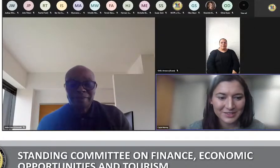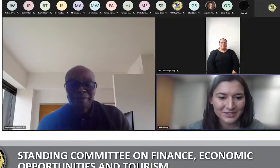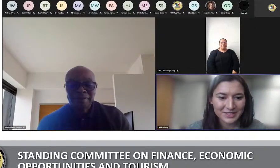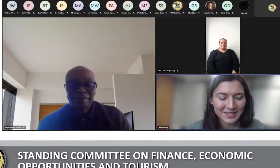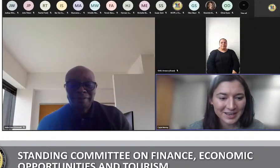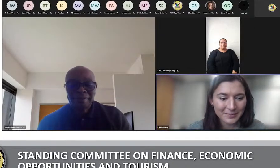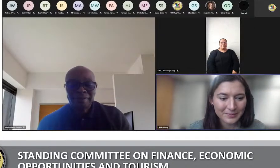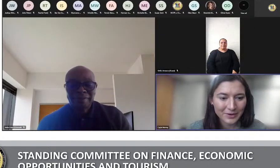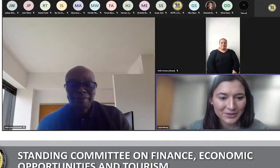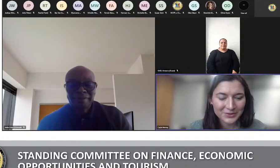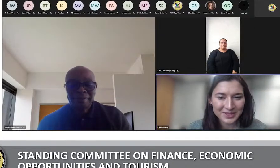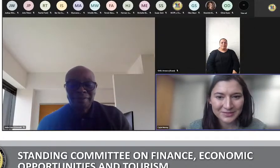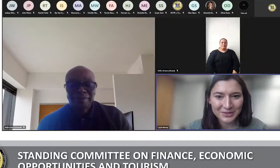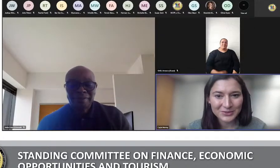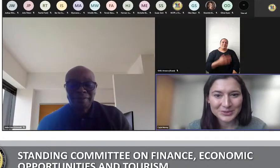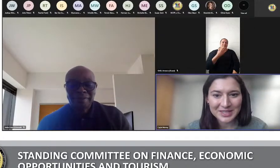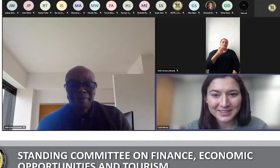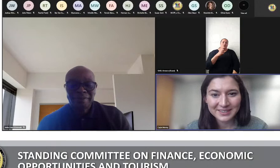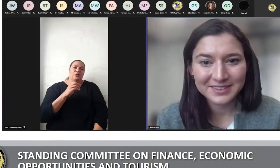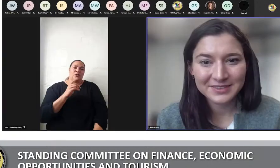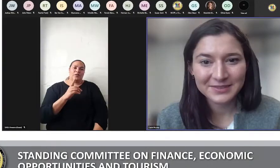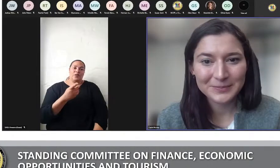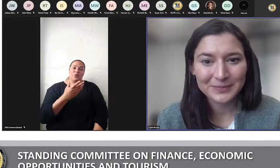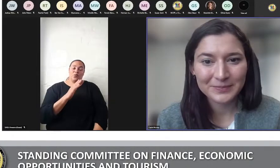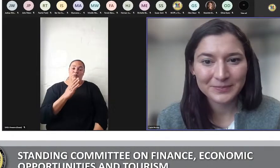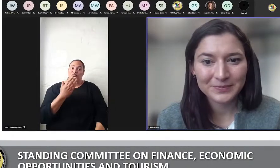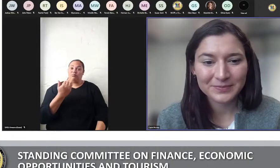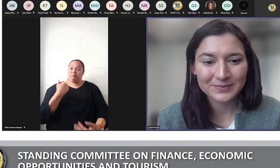Thank you, HRD. Are you covered on your side?